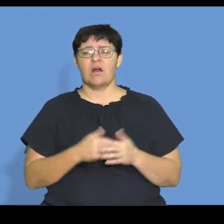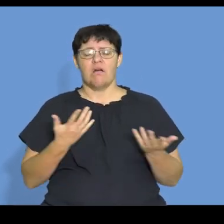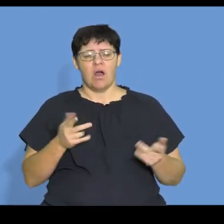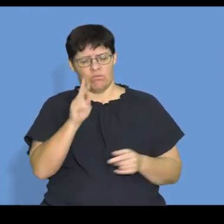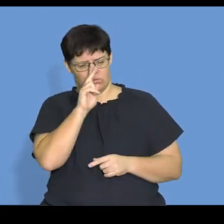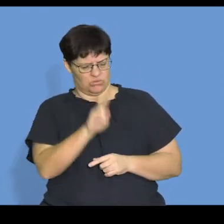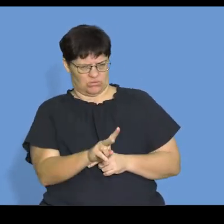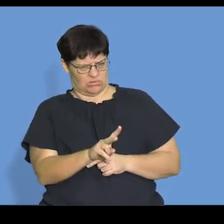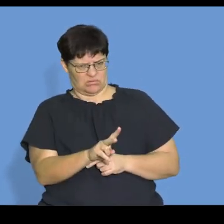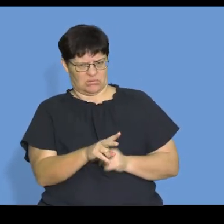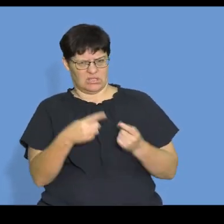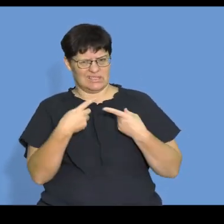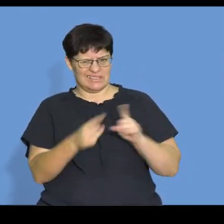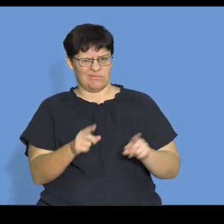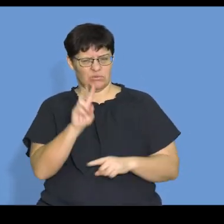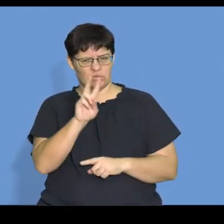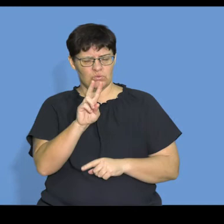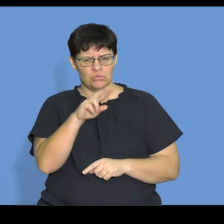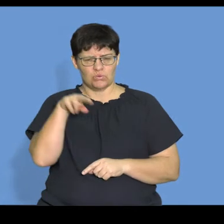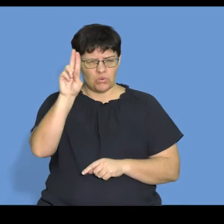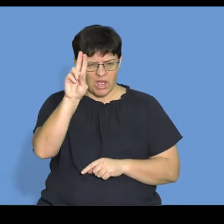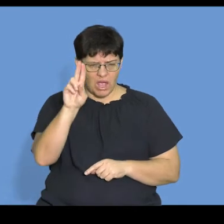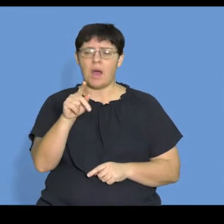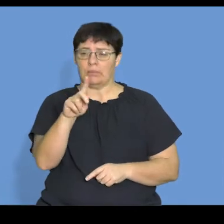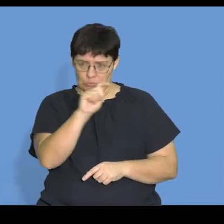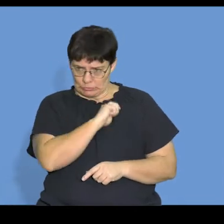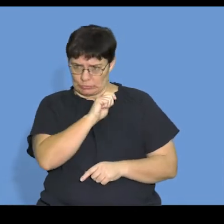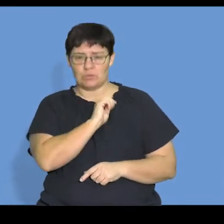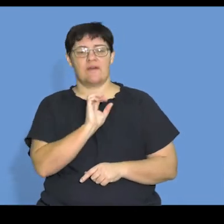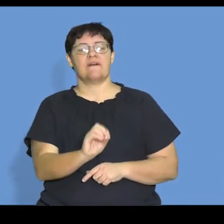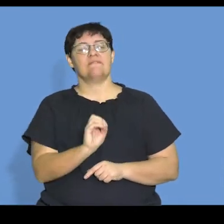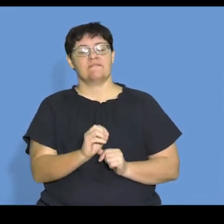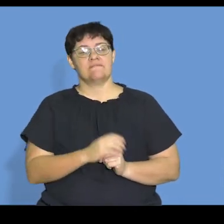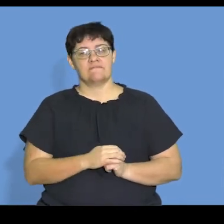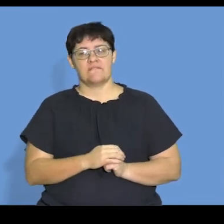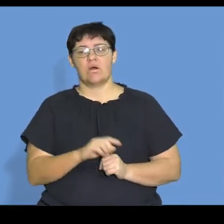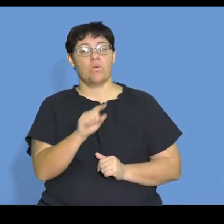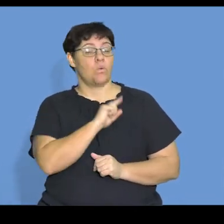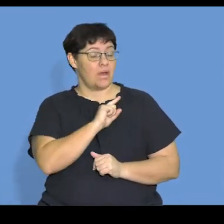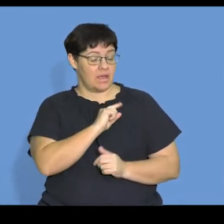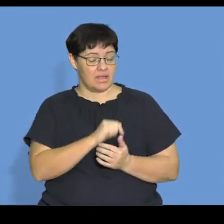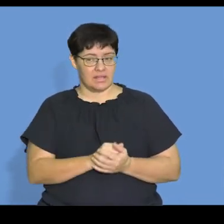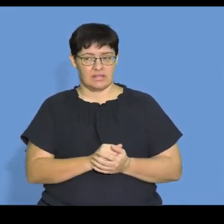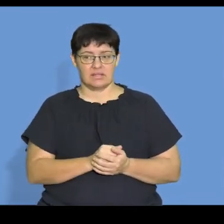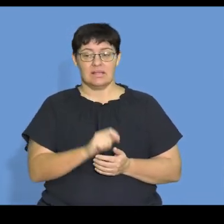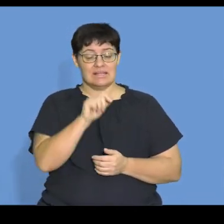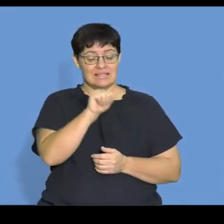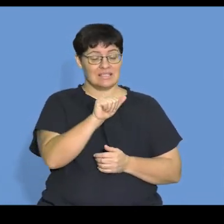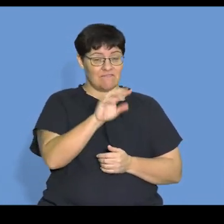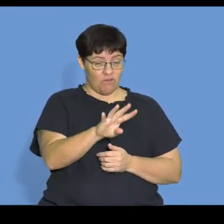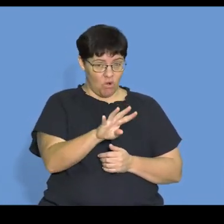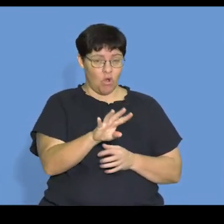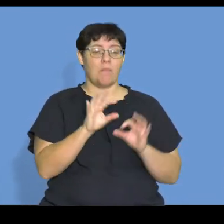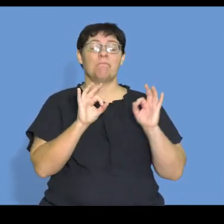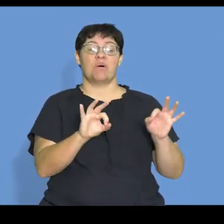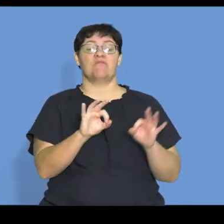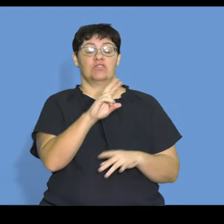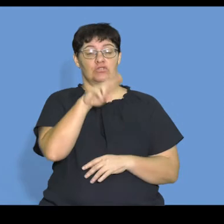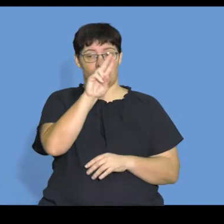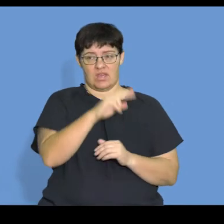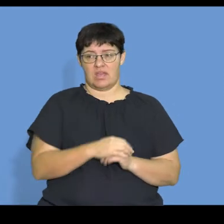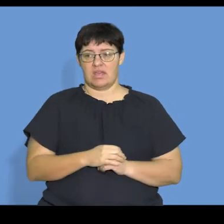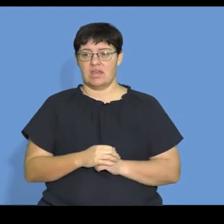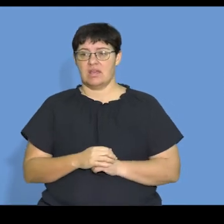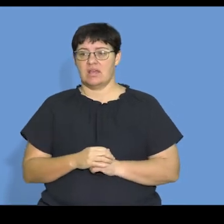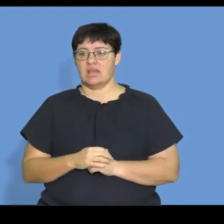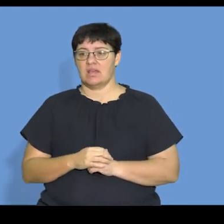look like it is a difference of two squares, it is actually a difference of two squares. Why? The 64 is a perfect square, the